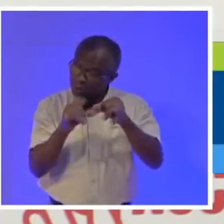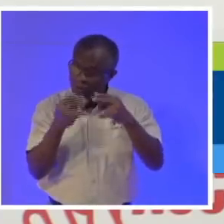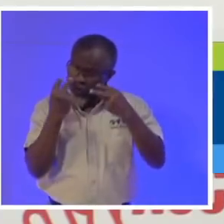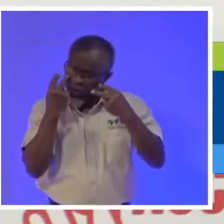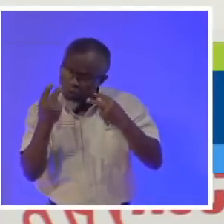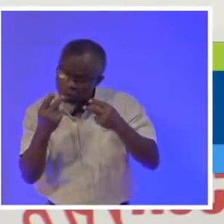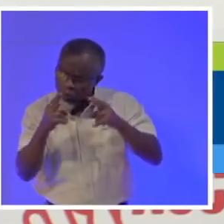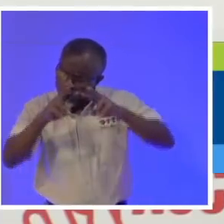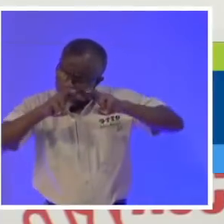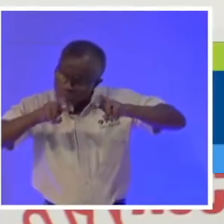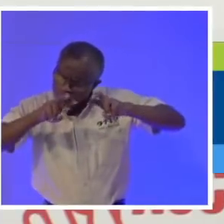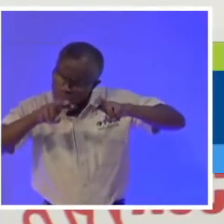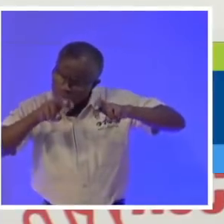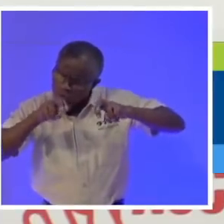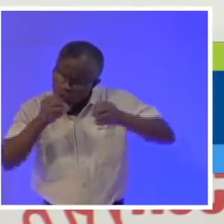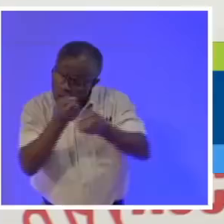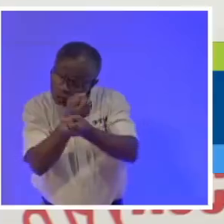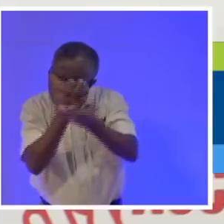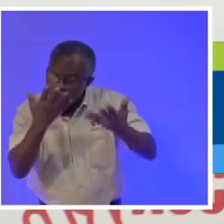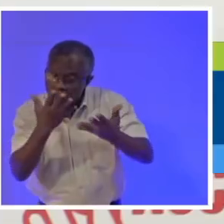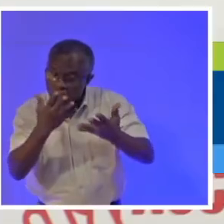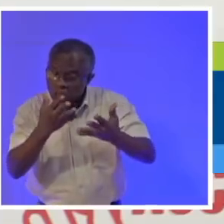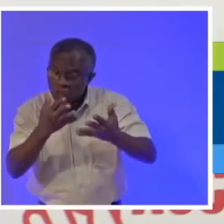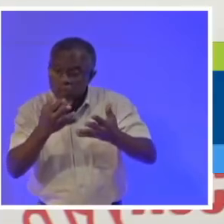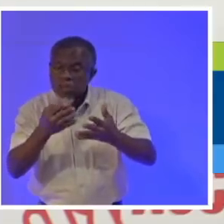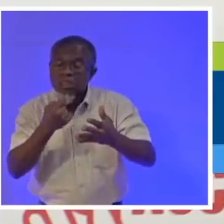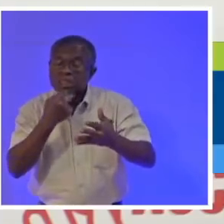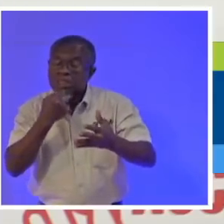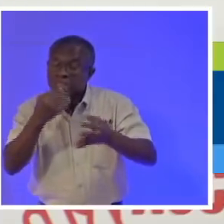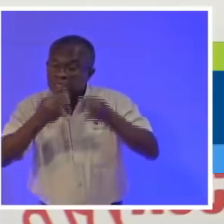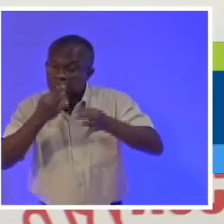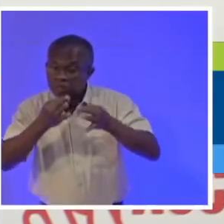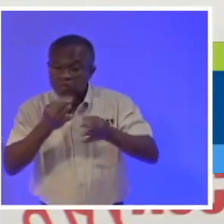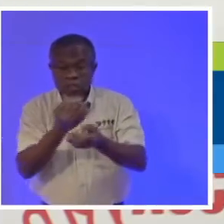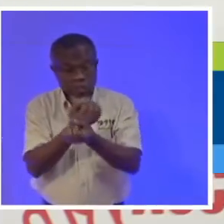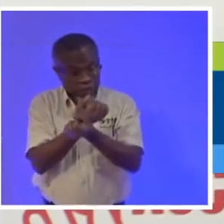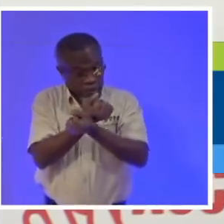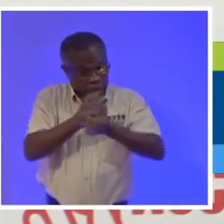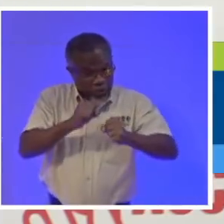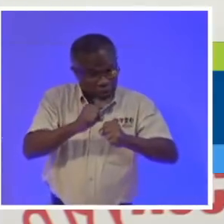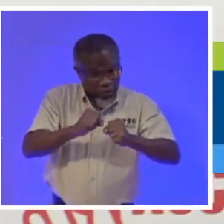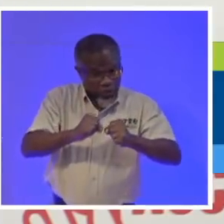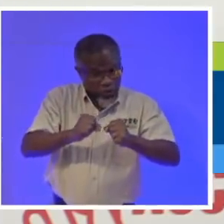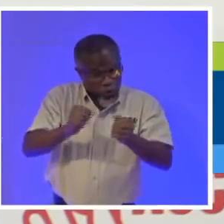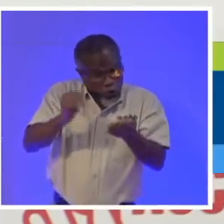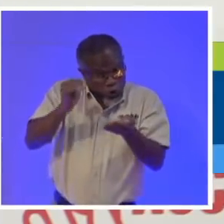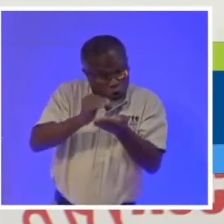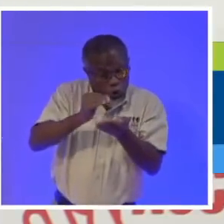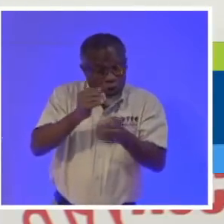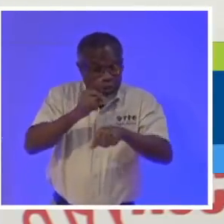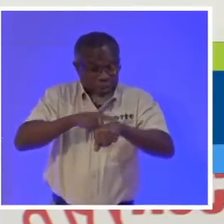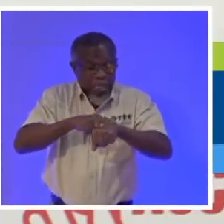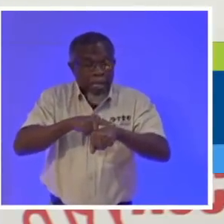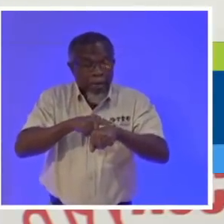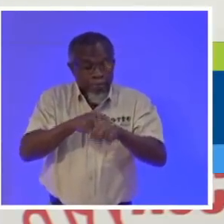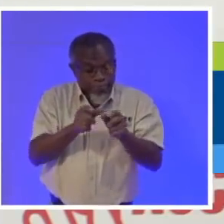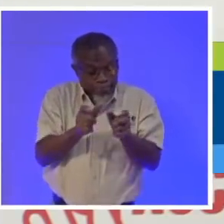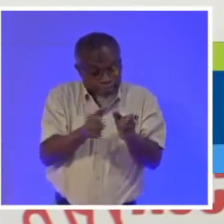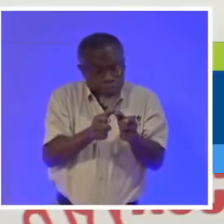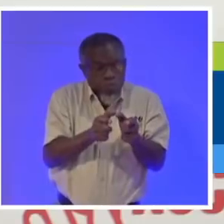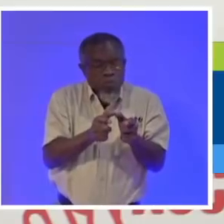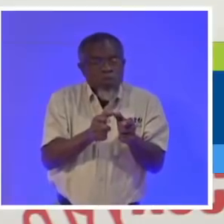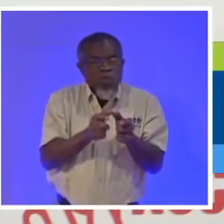any evidence to suggest that it is safe to shorten that period without increasing the risk of transmission, then